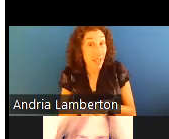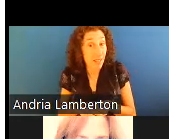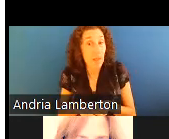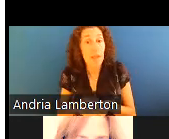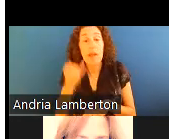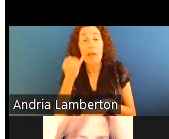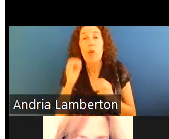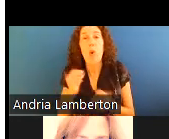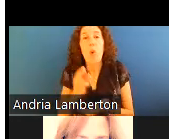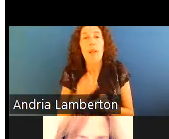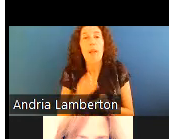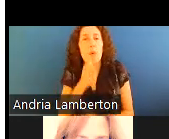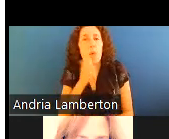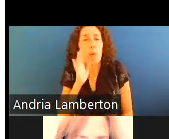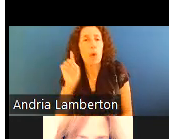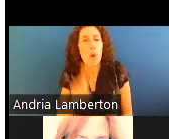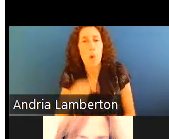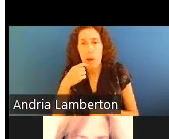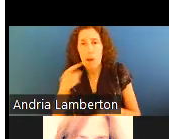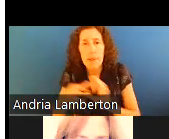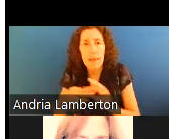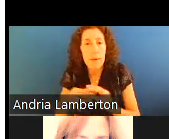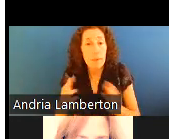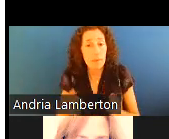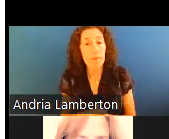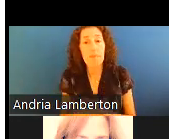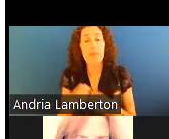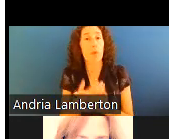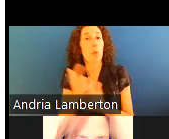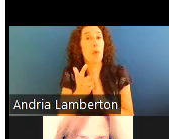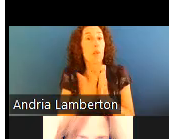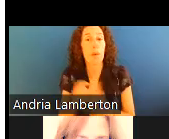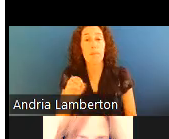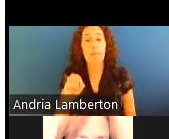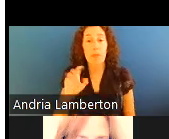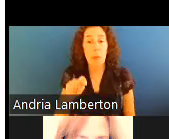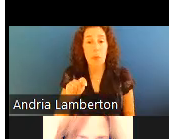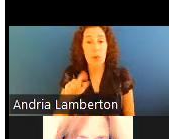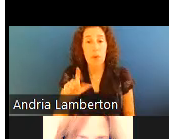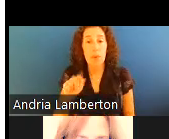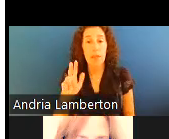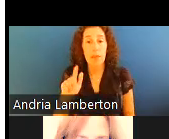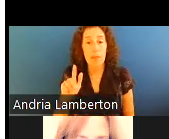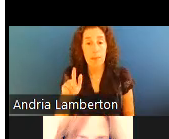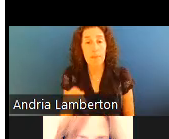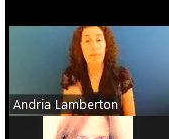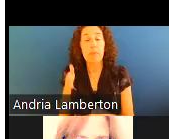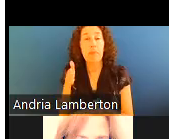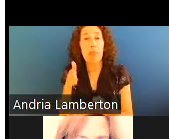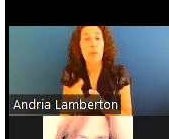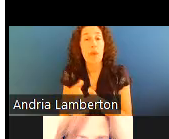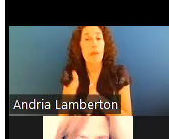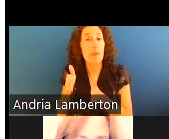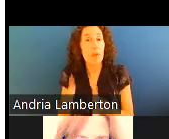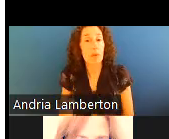October 1st, 2023, a prosecutor is legally required to explain why they are not bringing charges if